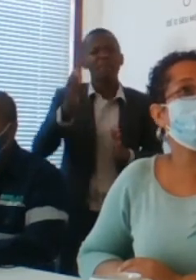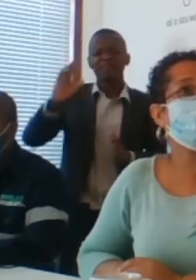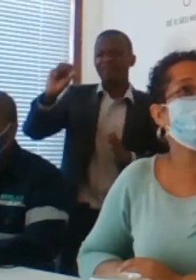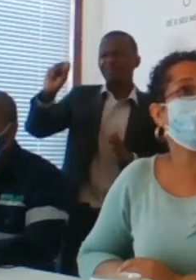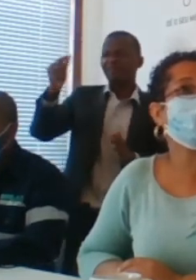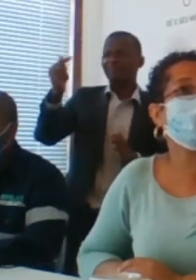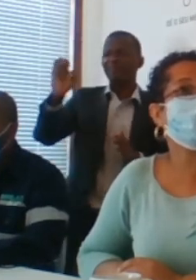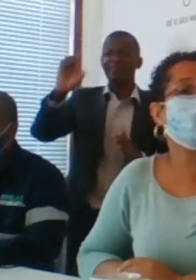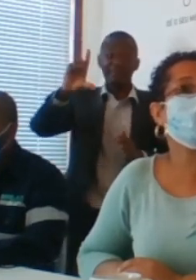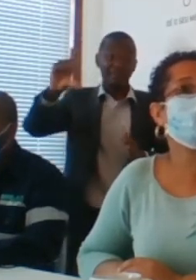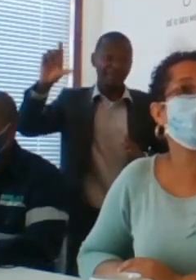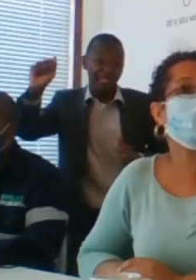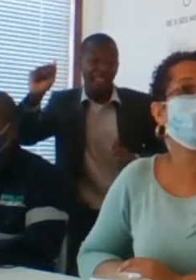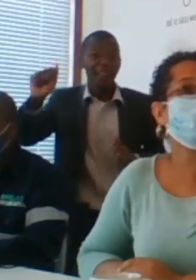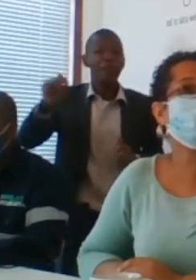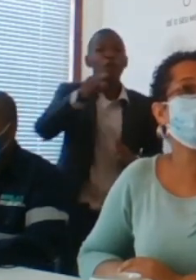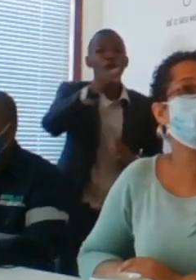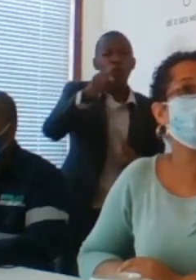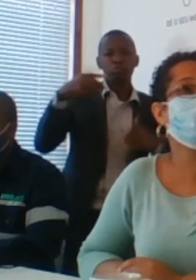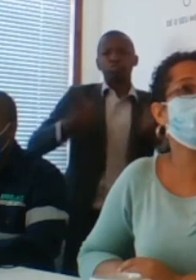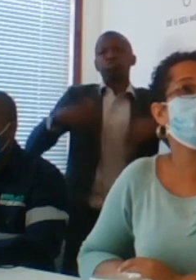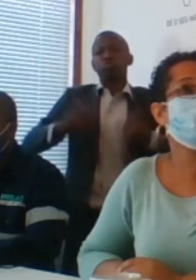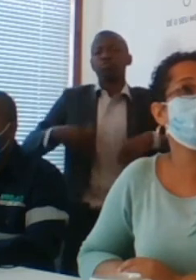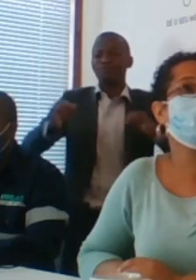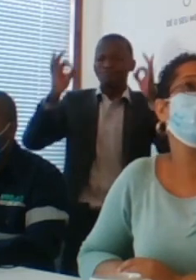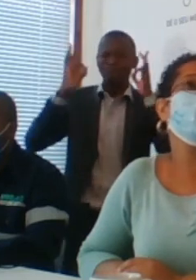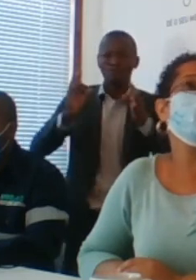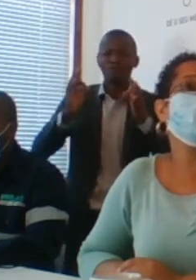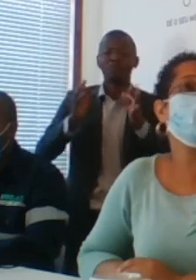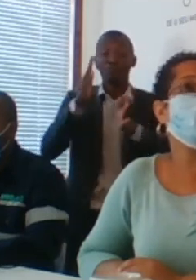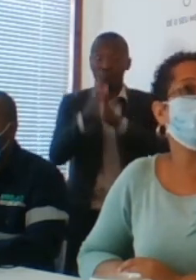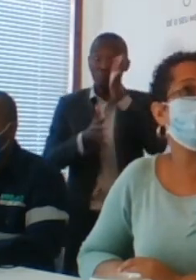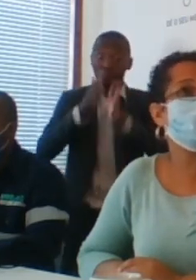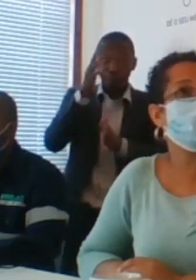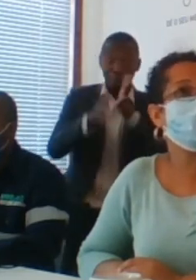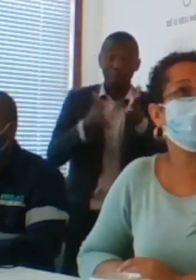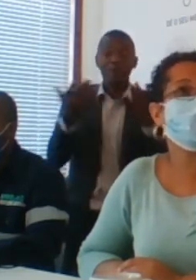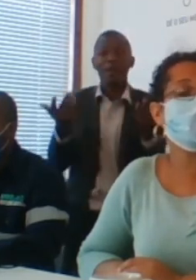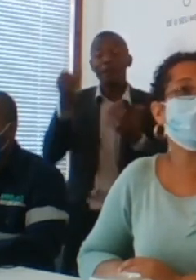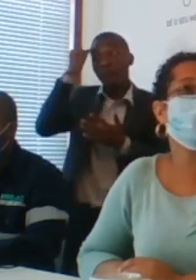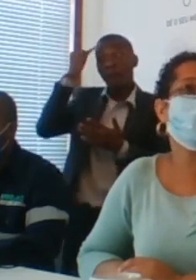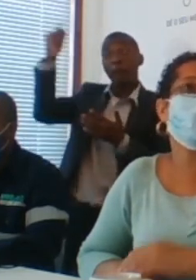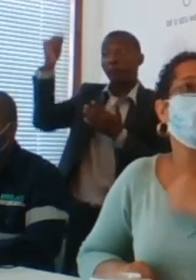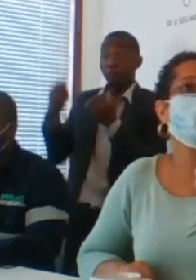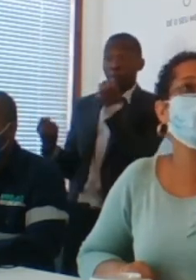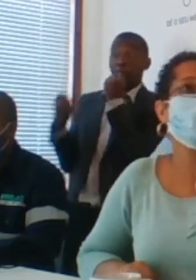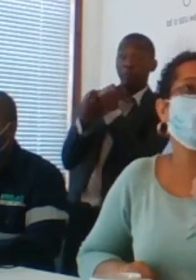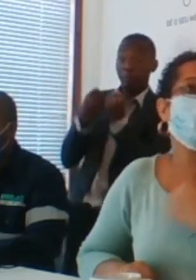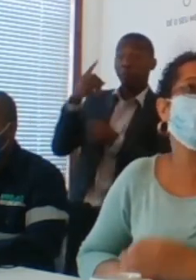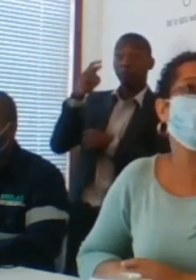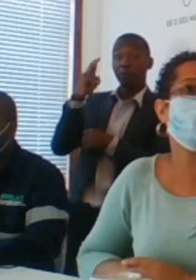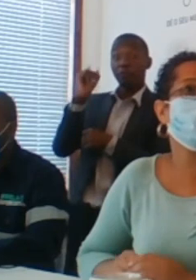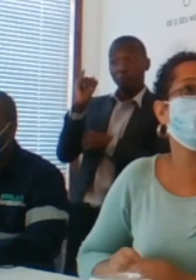wow, sign language, thank you so much. She's congratulating us for our initiative. Well done, PRI Maputo, well